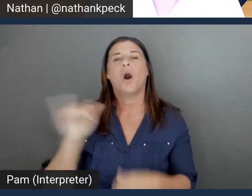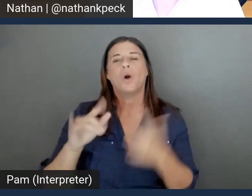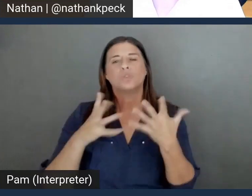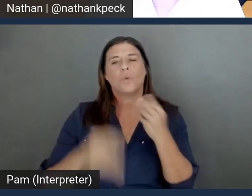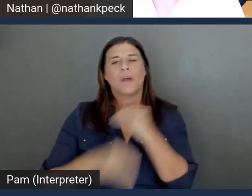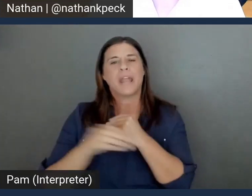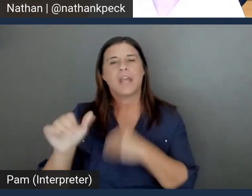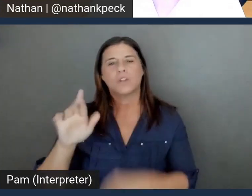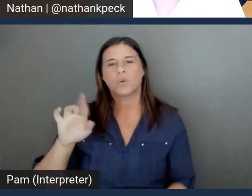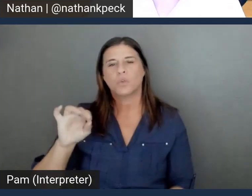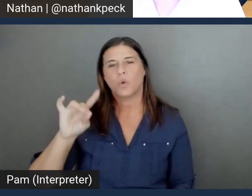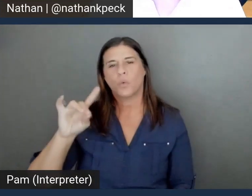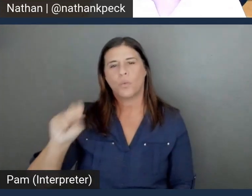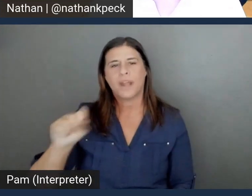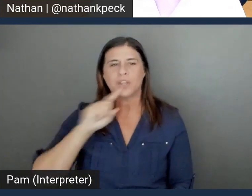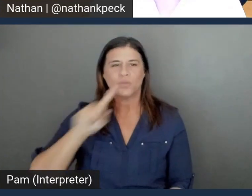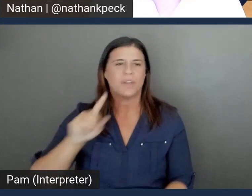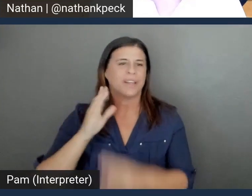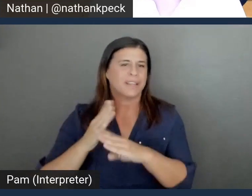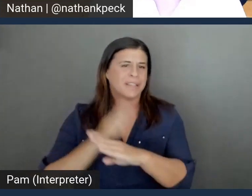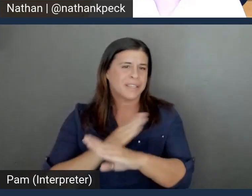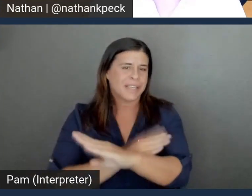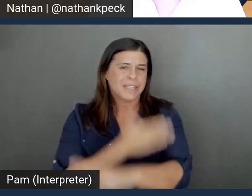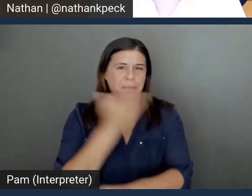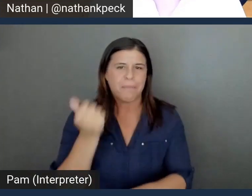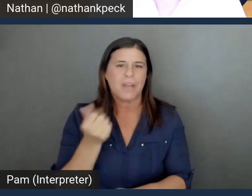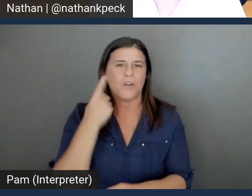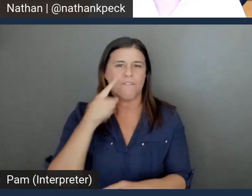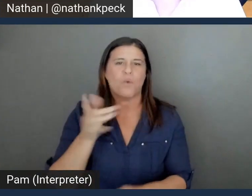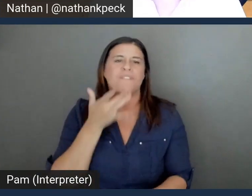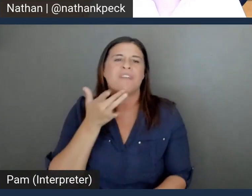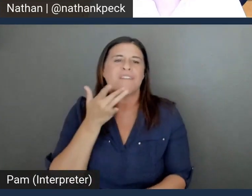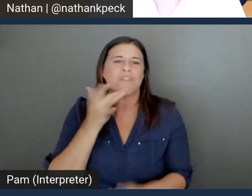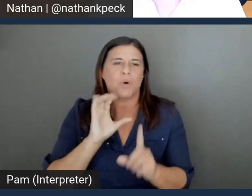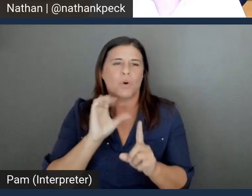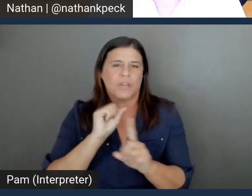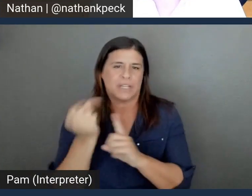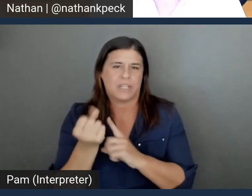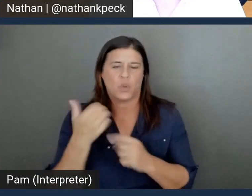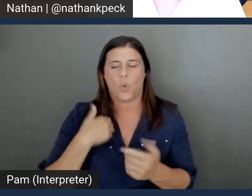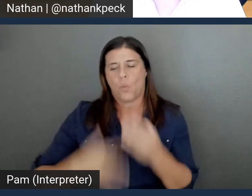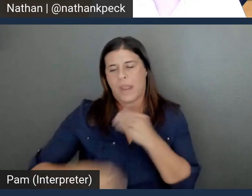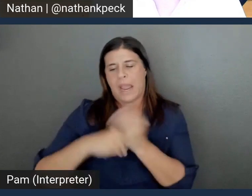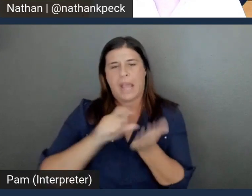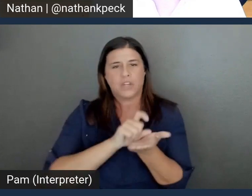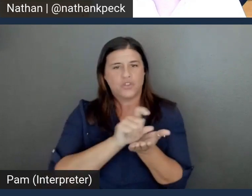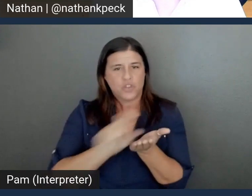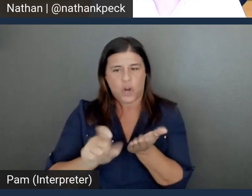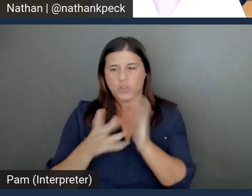Redis 6 gets so much better at kind of failover conditions. So when we add shards or add replicas,